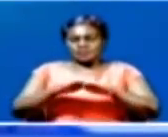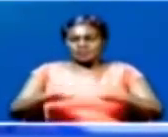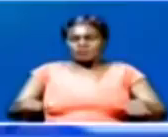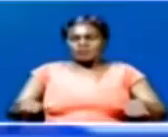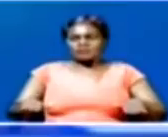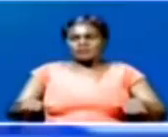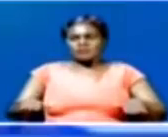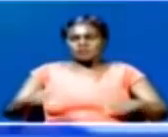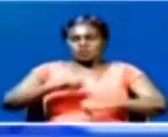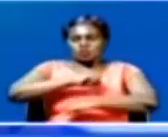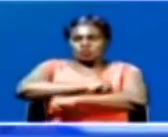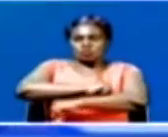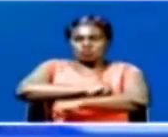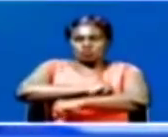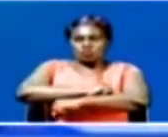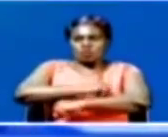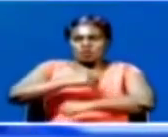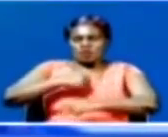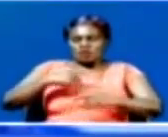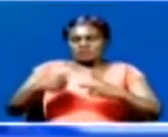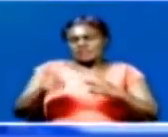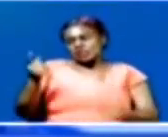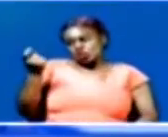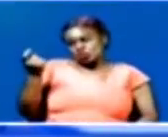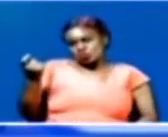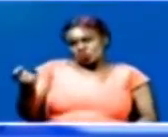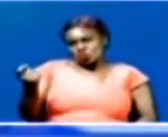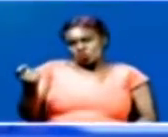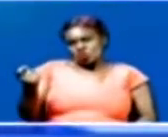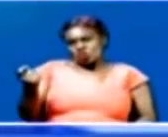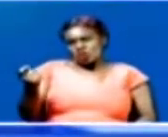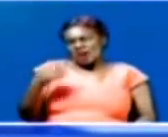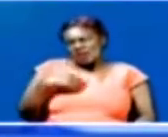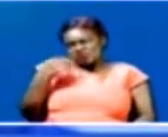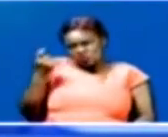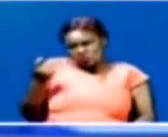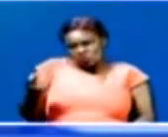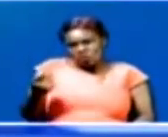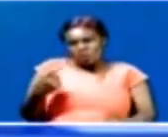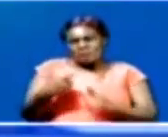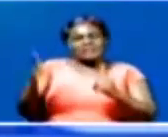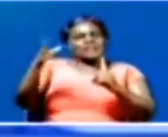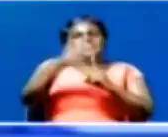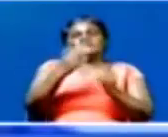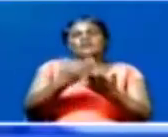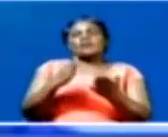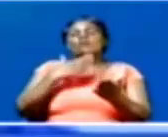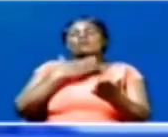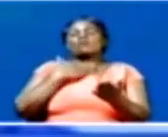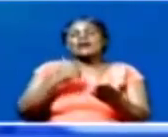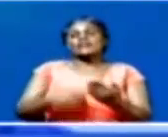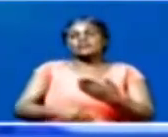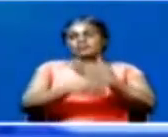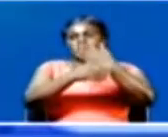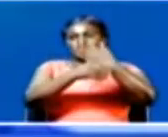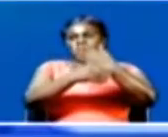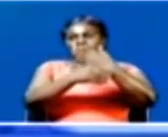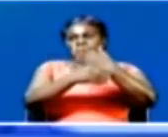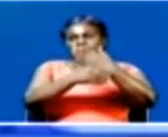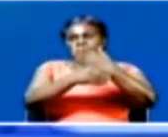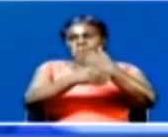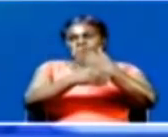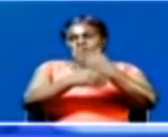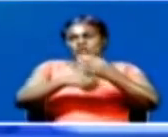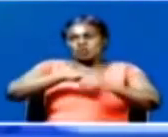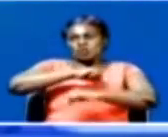Stabilizing schools that have started small with very little and have reached somewhere and need upskilling. It